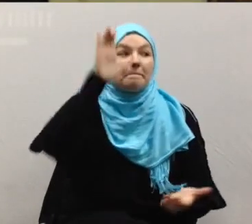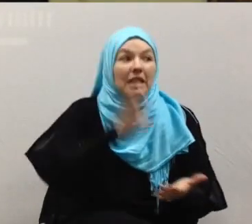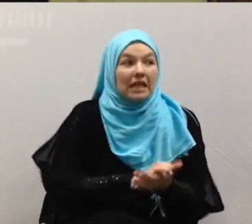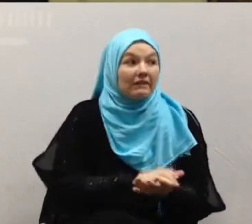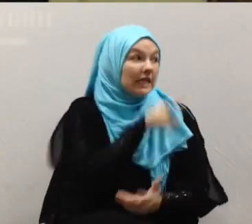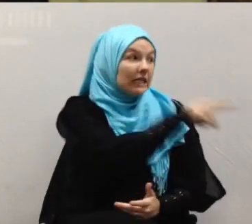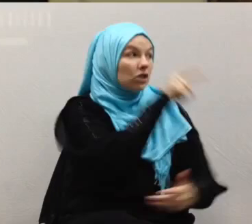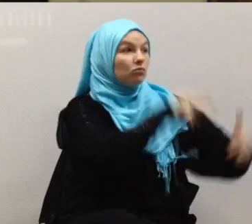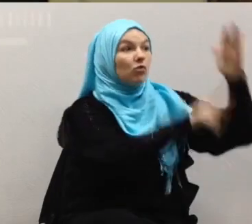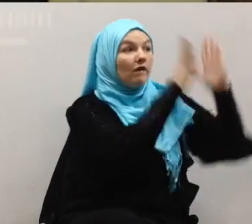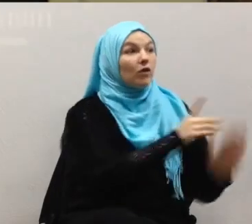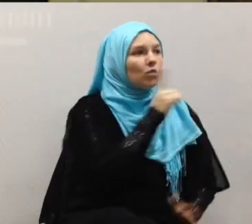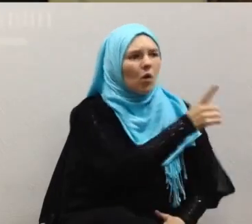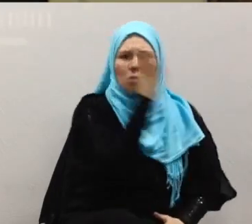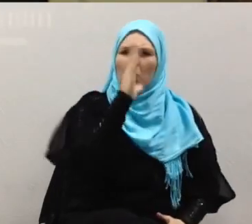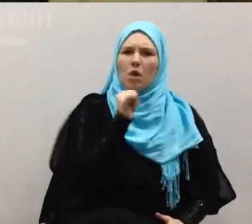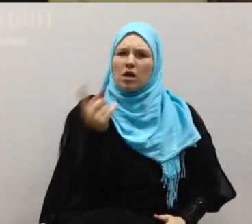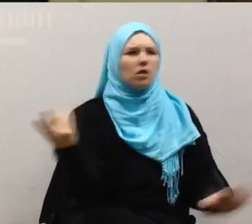don't they join him?